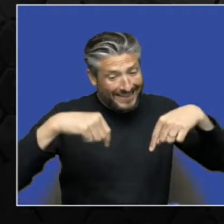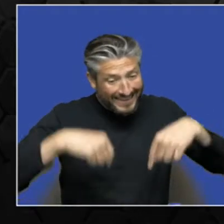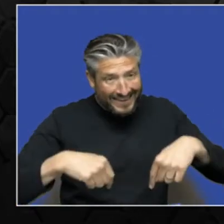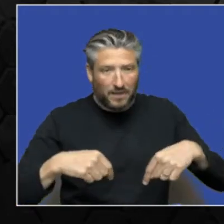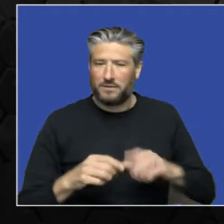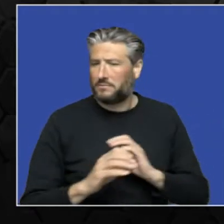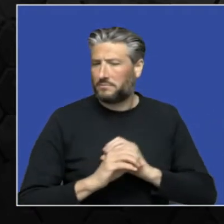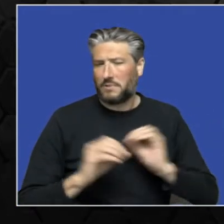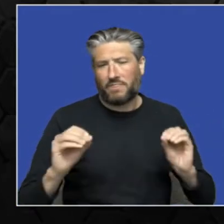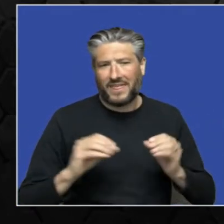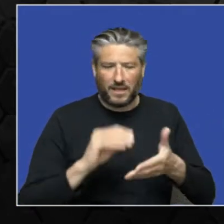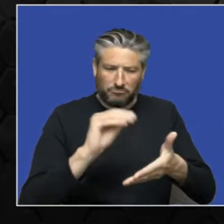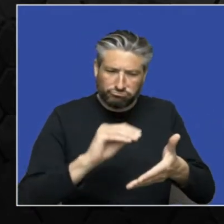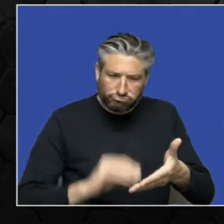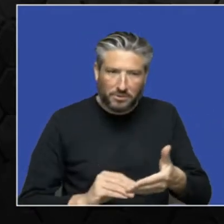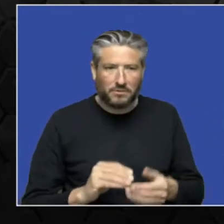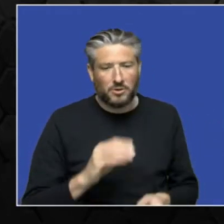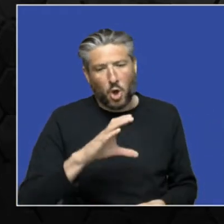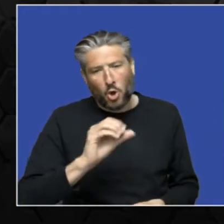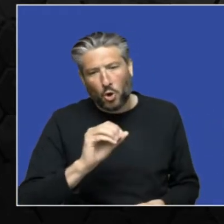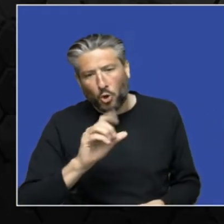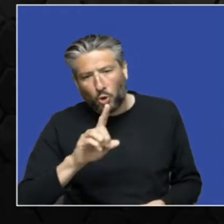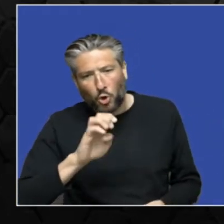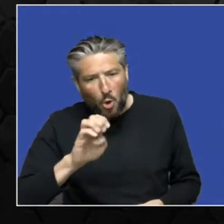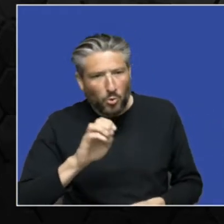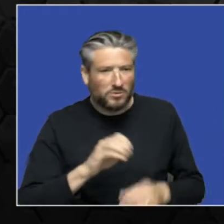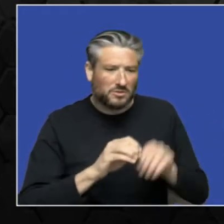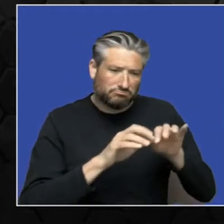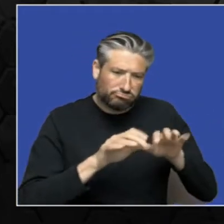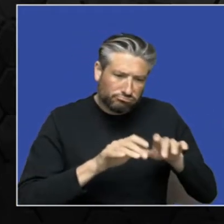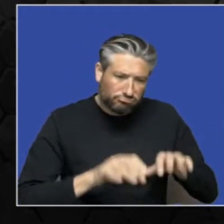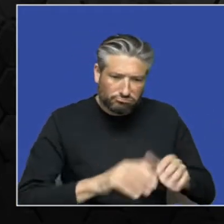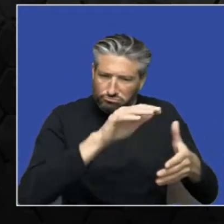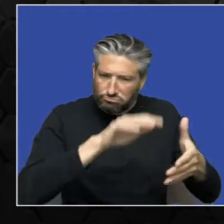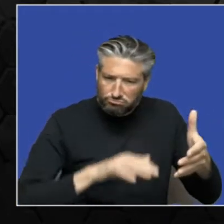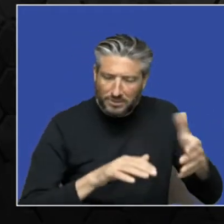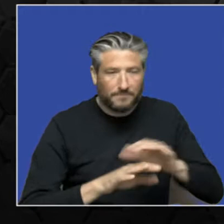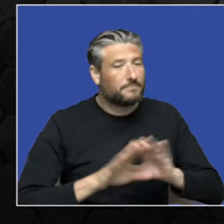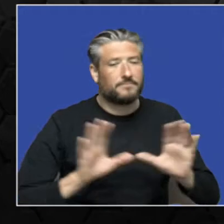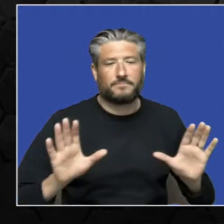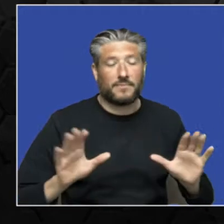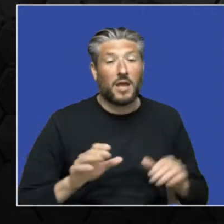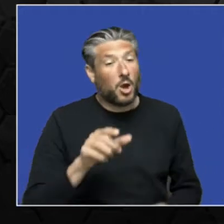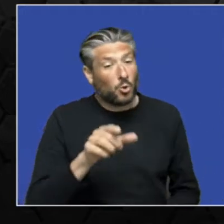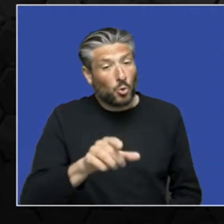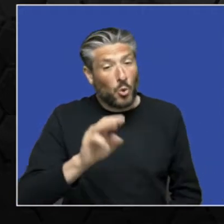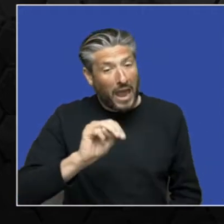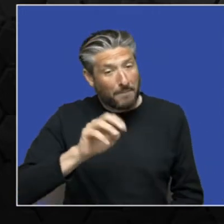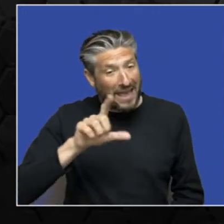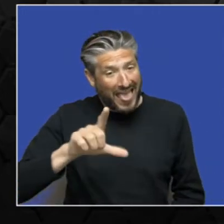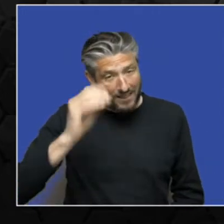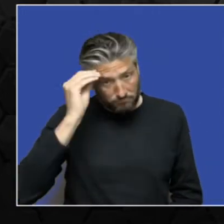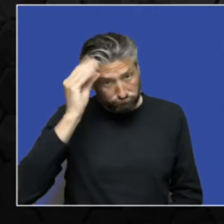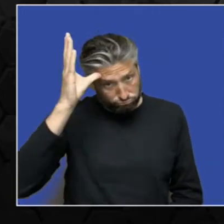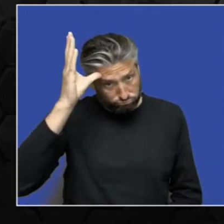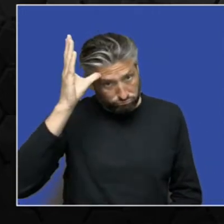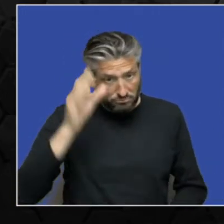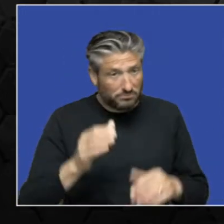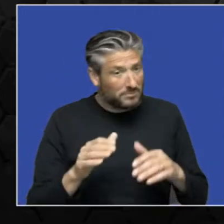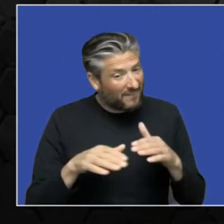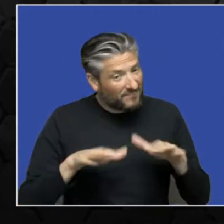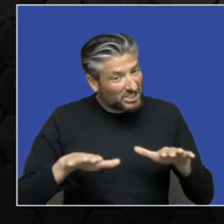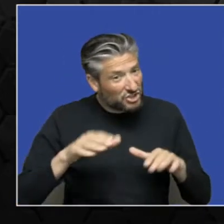hold on, if you're a machine learning expert, I encourage you to stay, because I think you will also get an